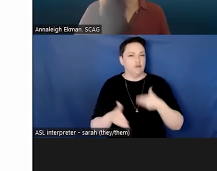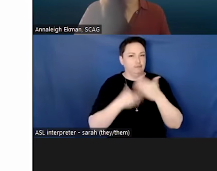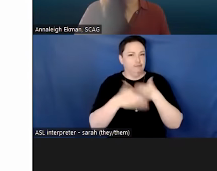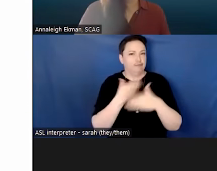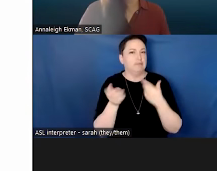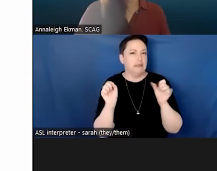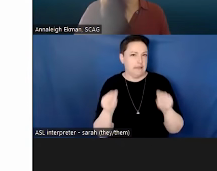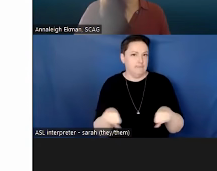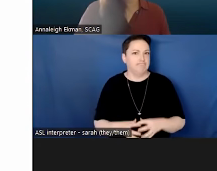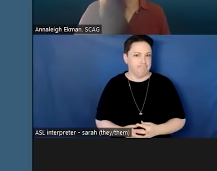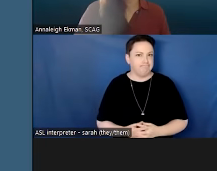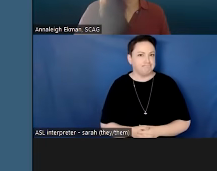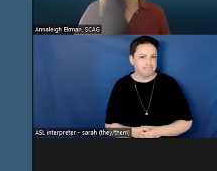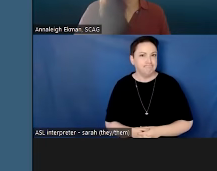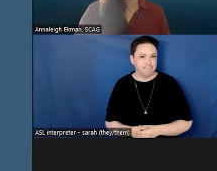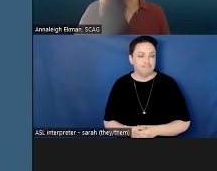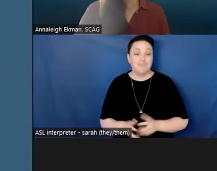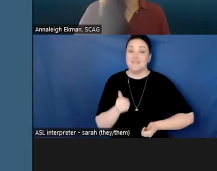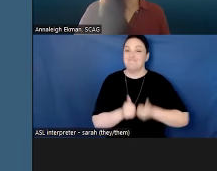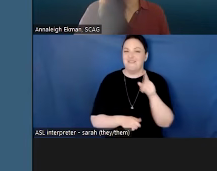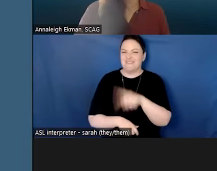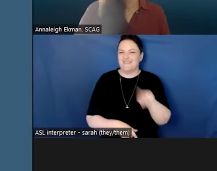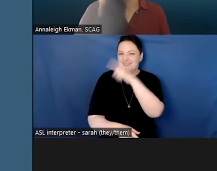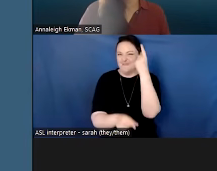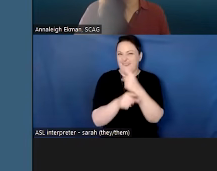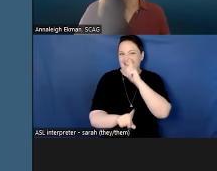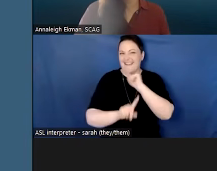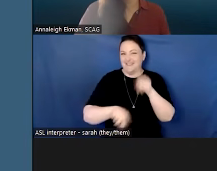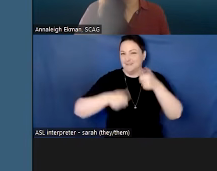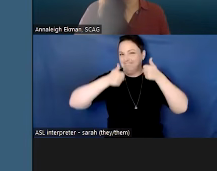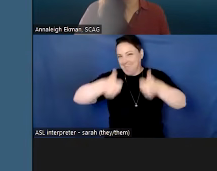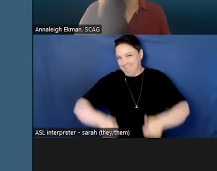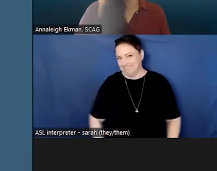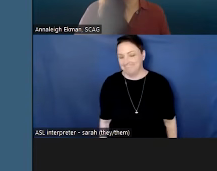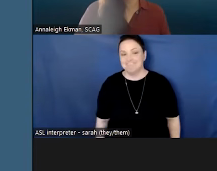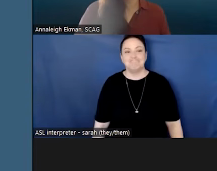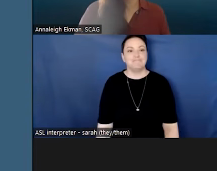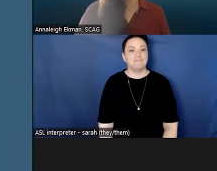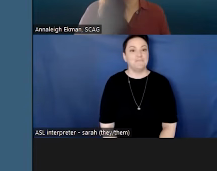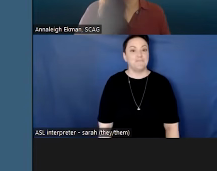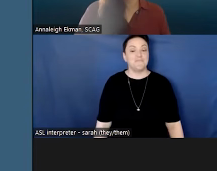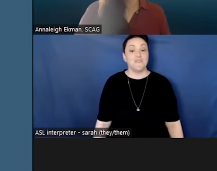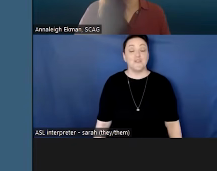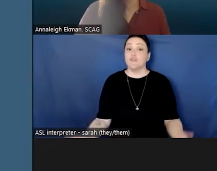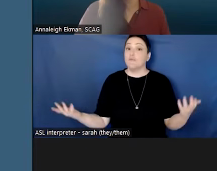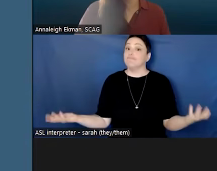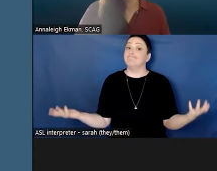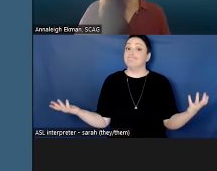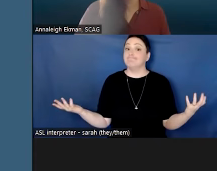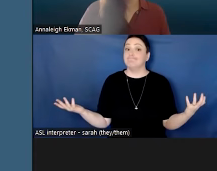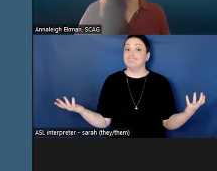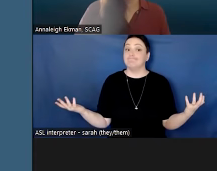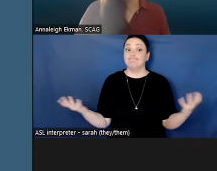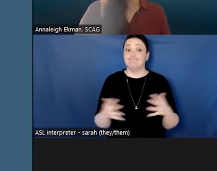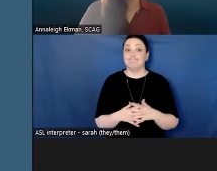Okay. Most of you got this question correct. I think that pretty much concludes